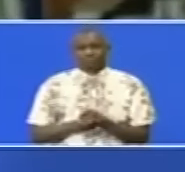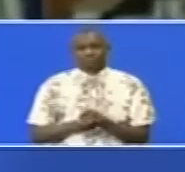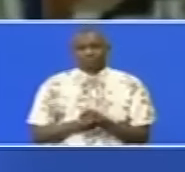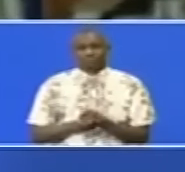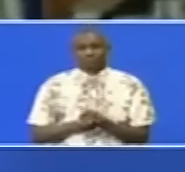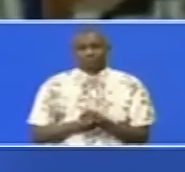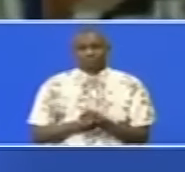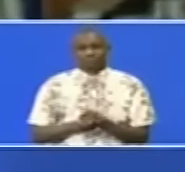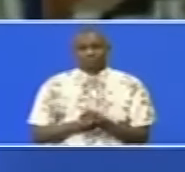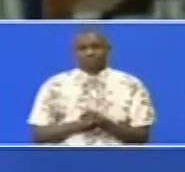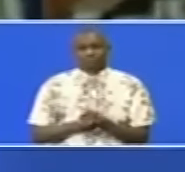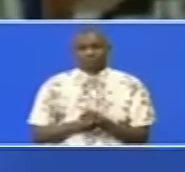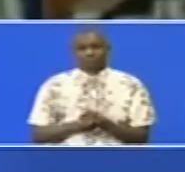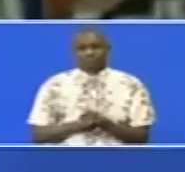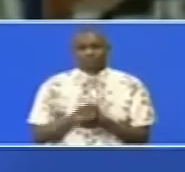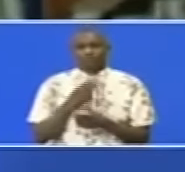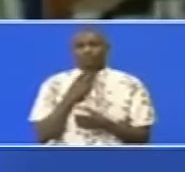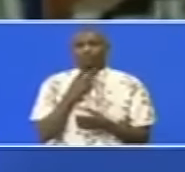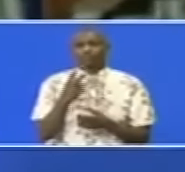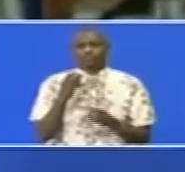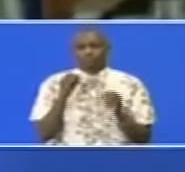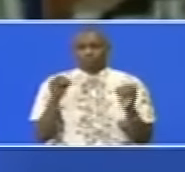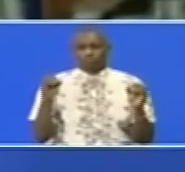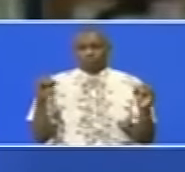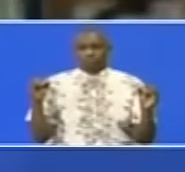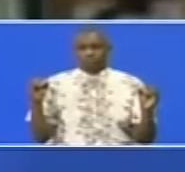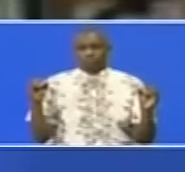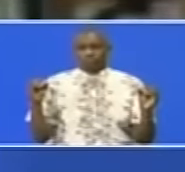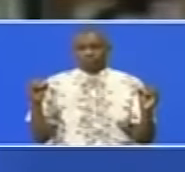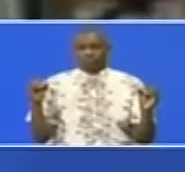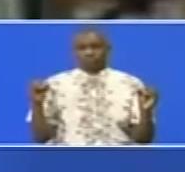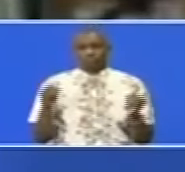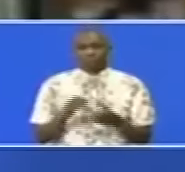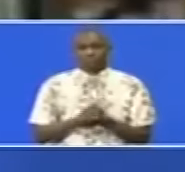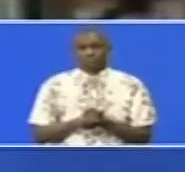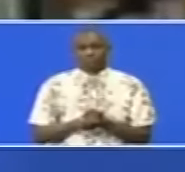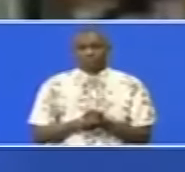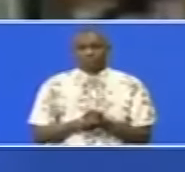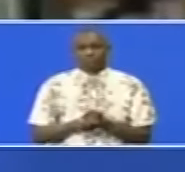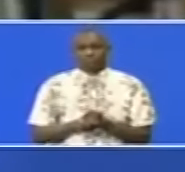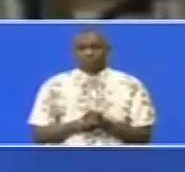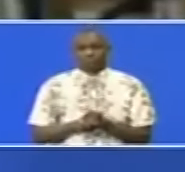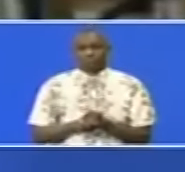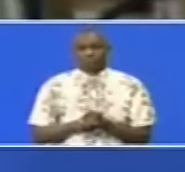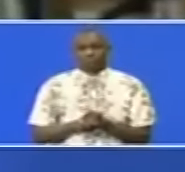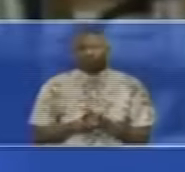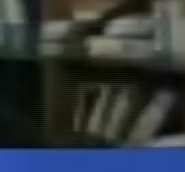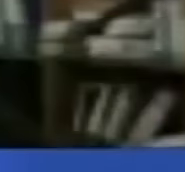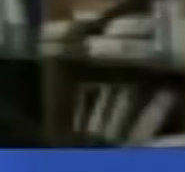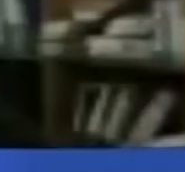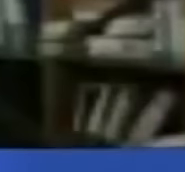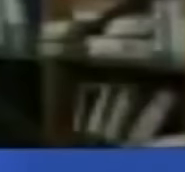breakthrough around the kind of information that was delivered up to through security channels to the Directorate of